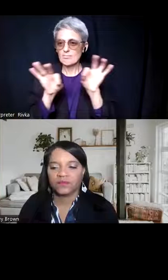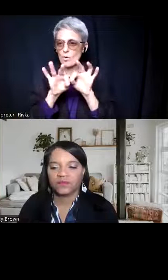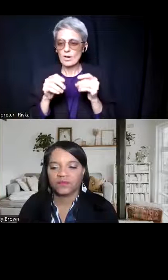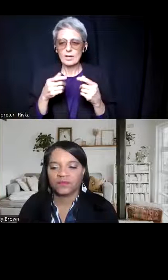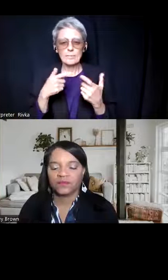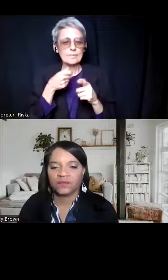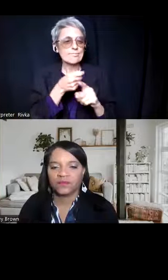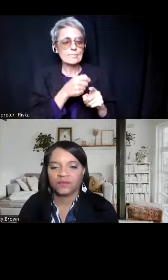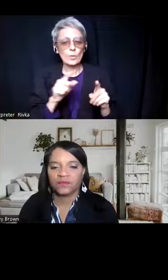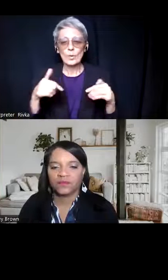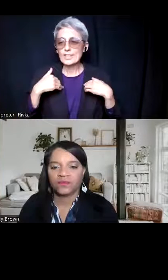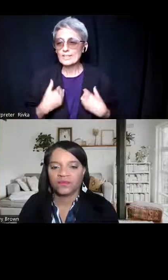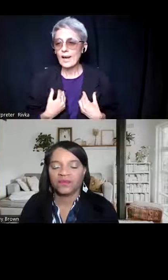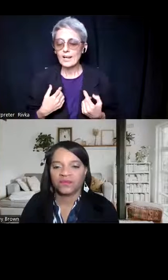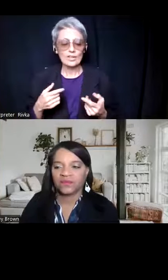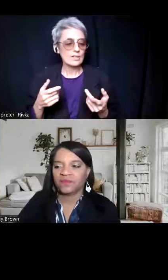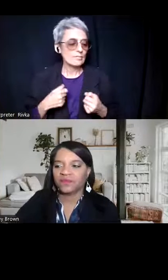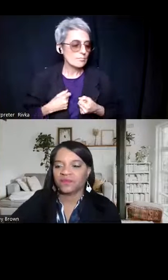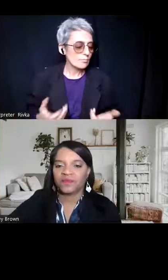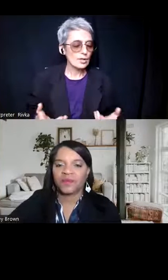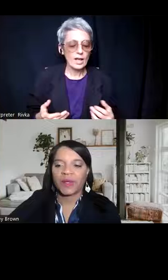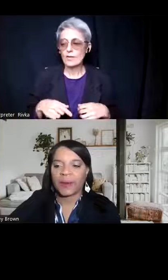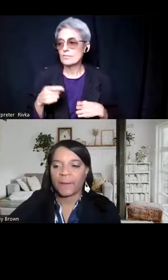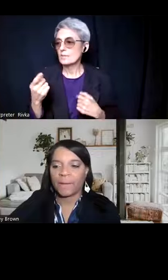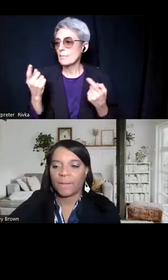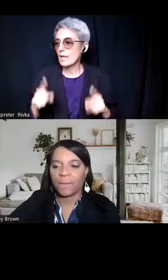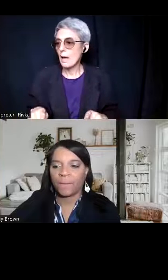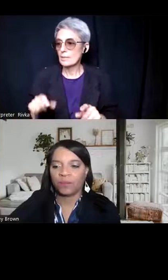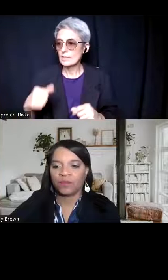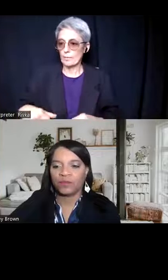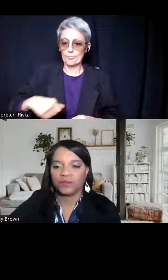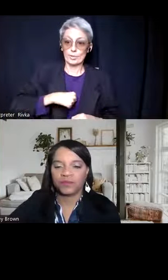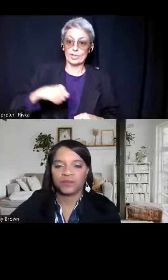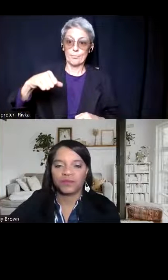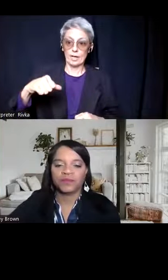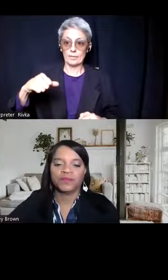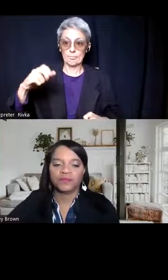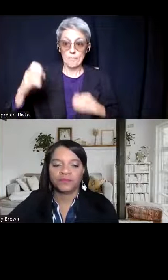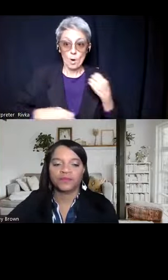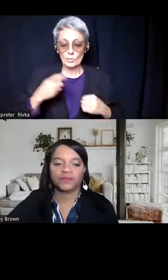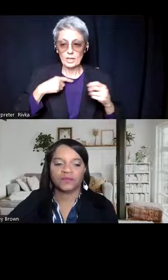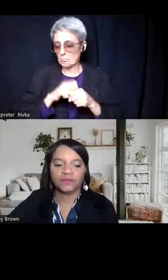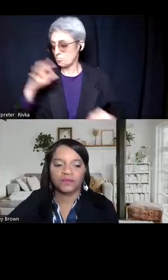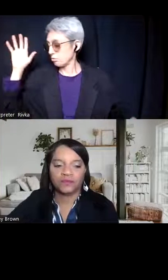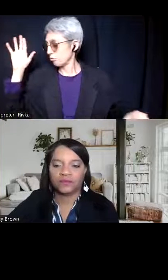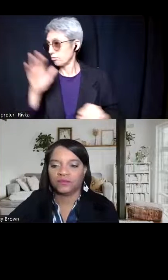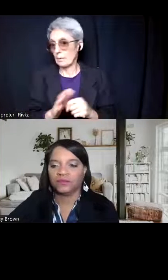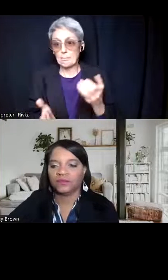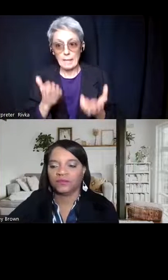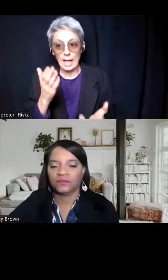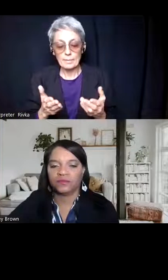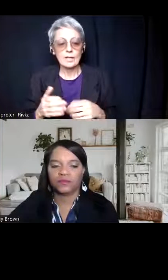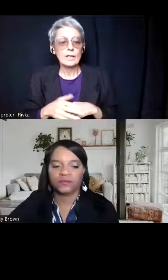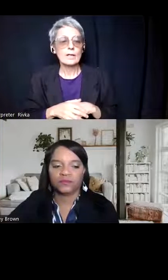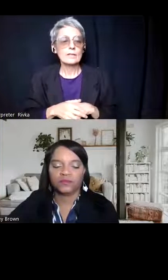someone pushes a particular emotional button, and we can flip our lids. So rather than being tuned in and connected and balanced